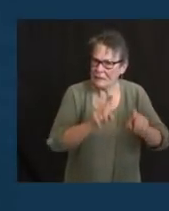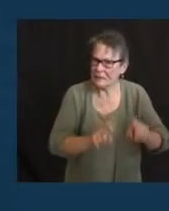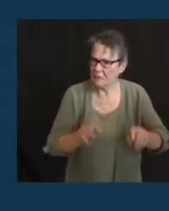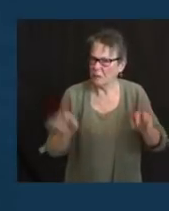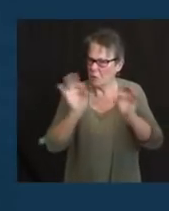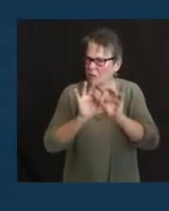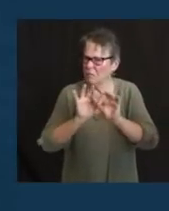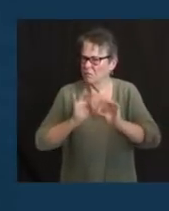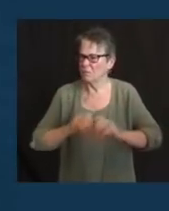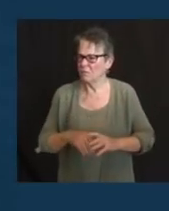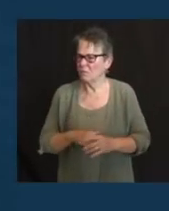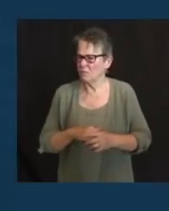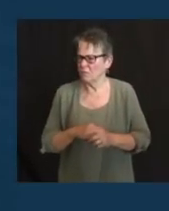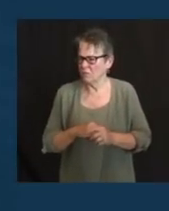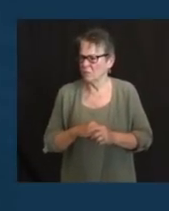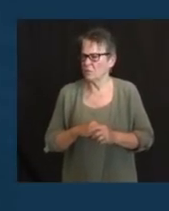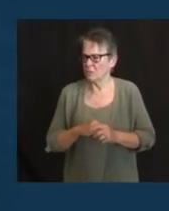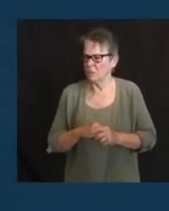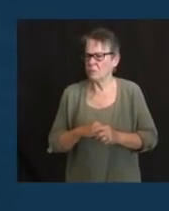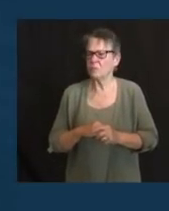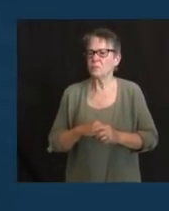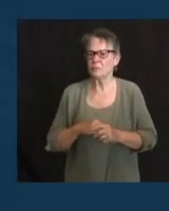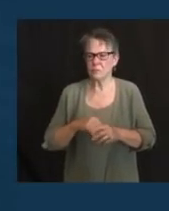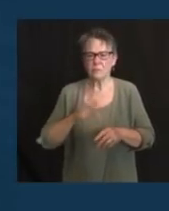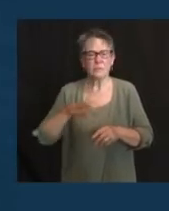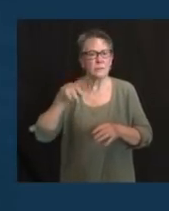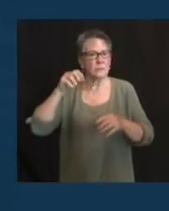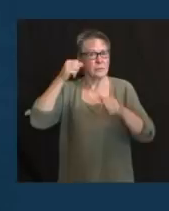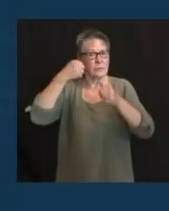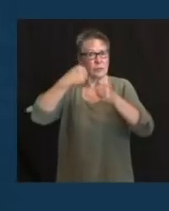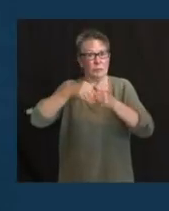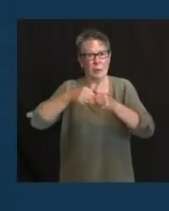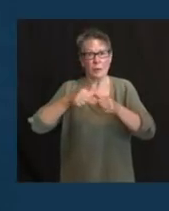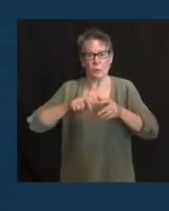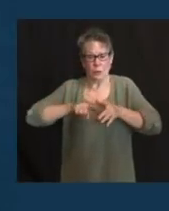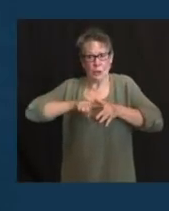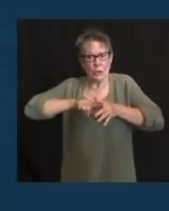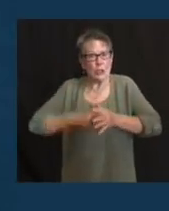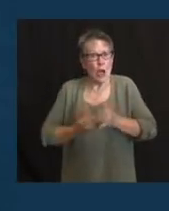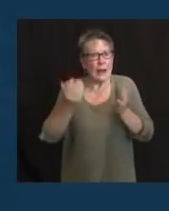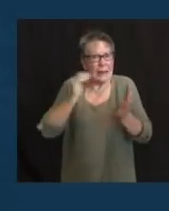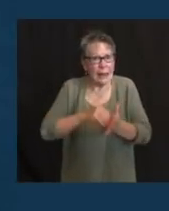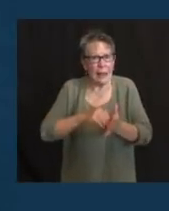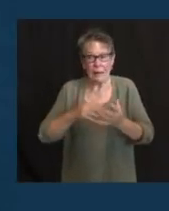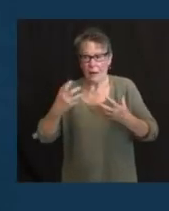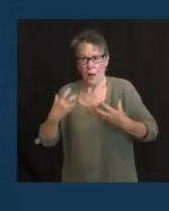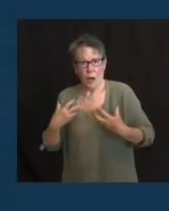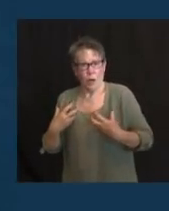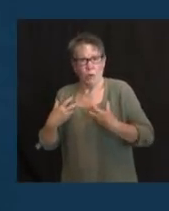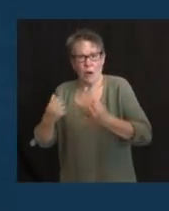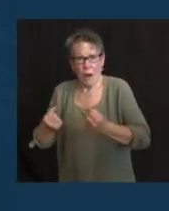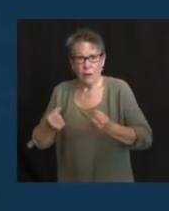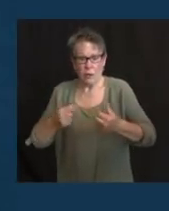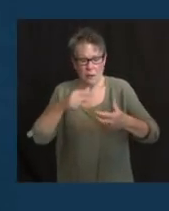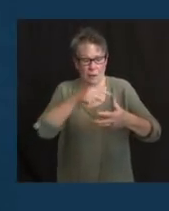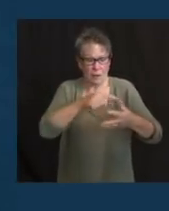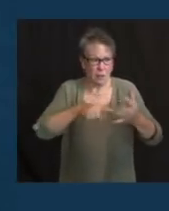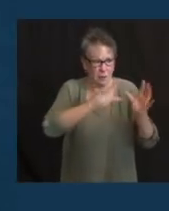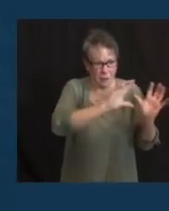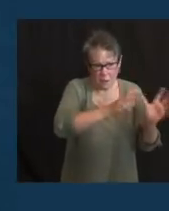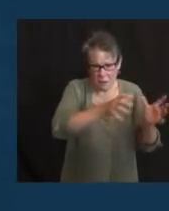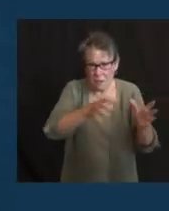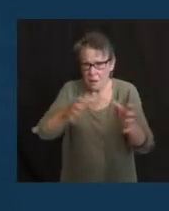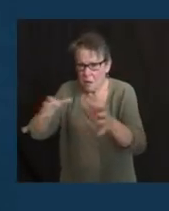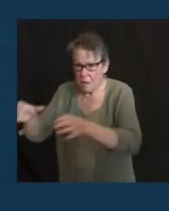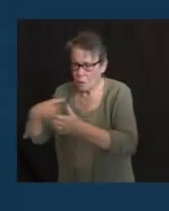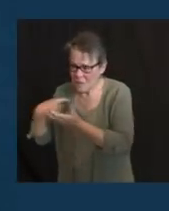there is no question that this is increasingly part of our our exchanges. You know, it's not a question of whether or not the virus